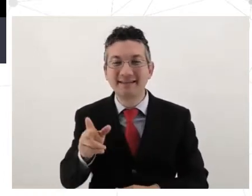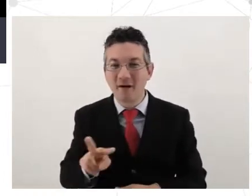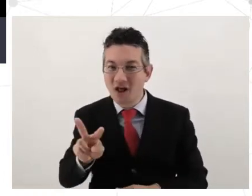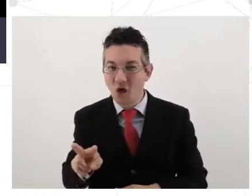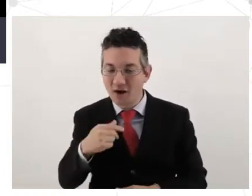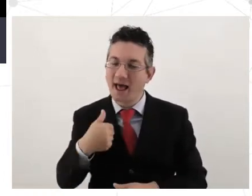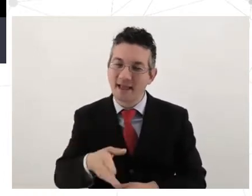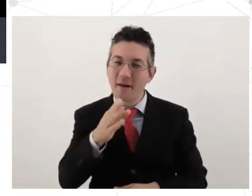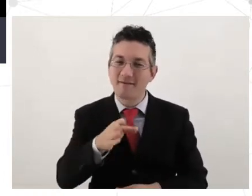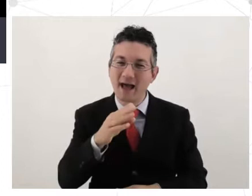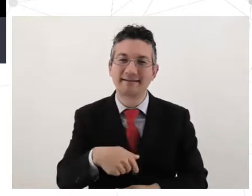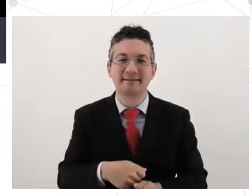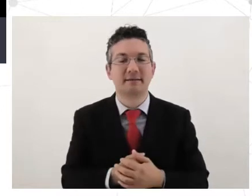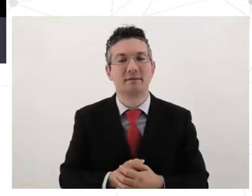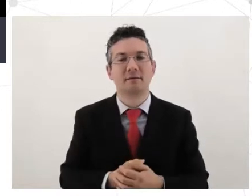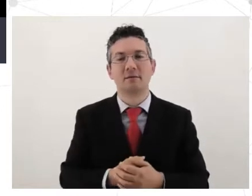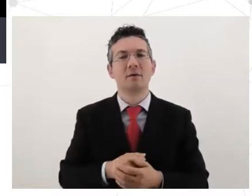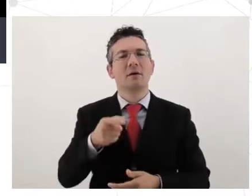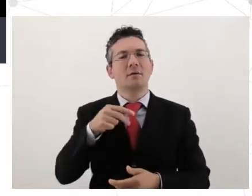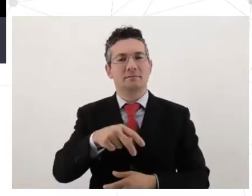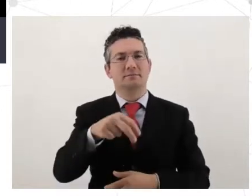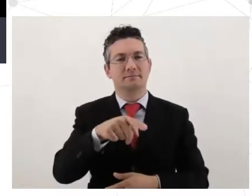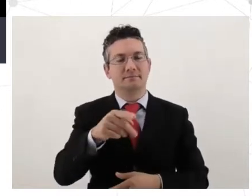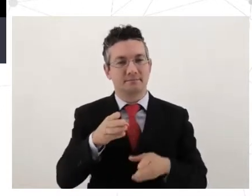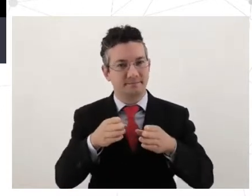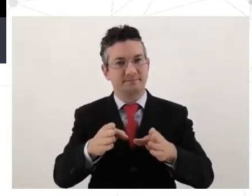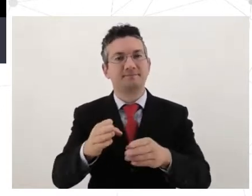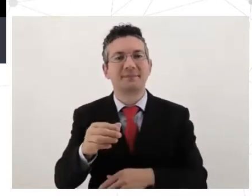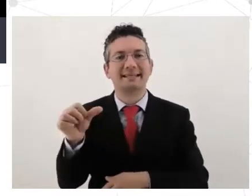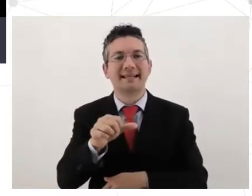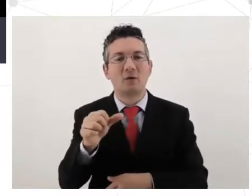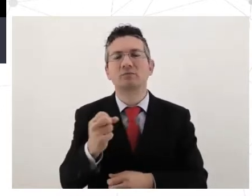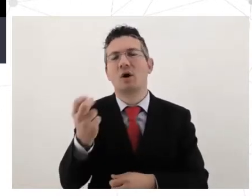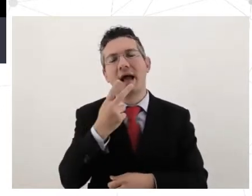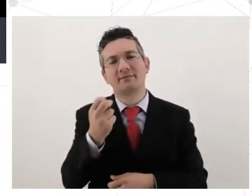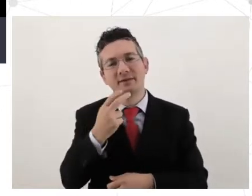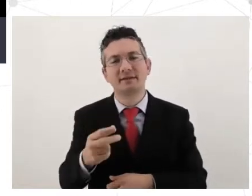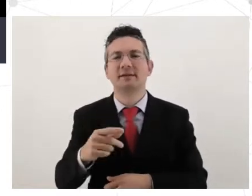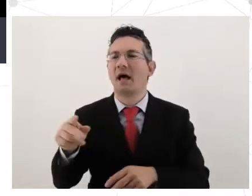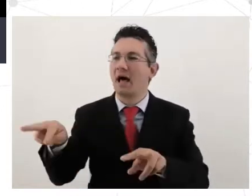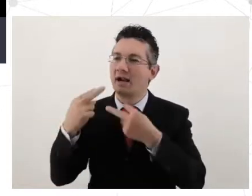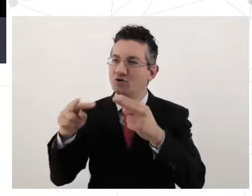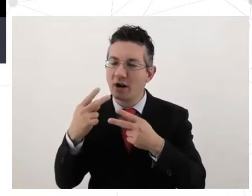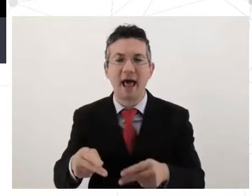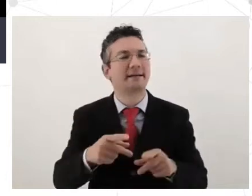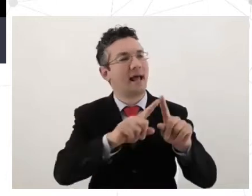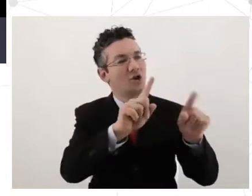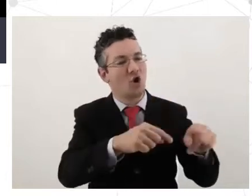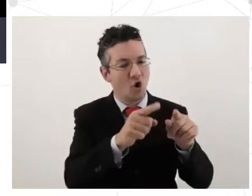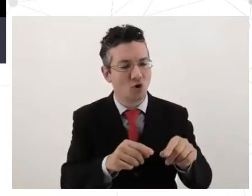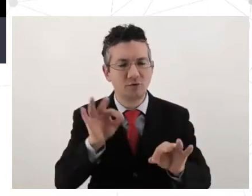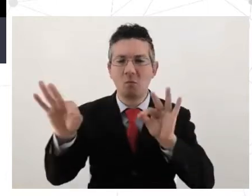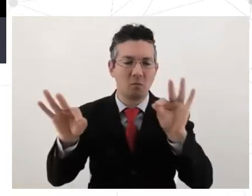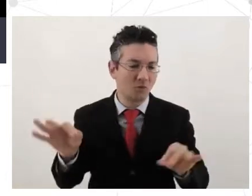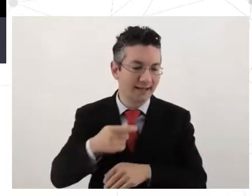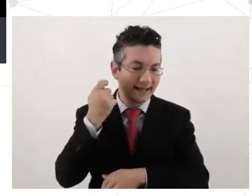Approaching intersection. We are soon approaching Markham an Road goes intersection. Brimorton Drive So we continues crossing ahead. the street Markham Road